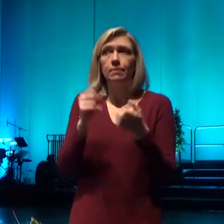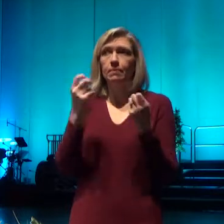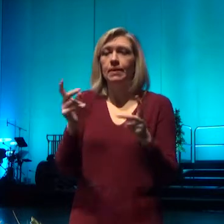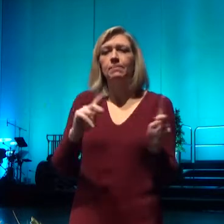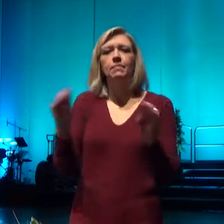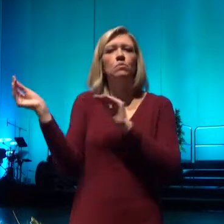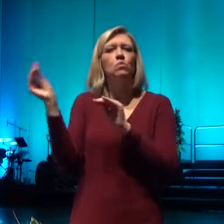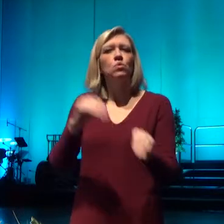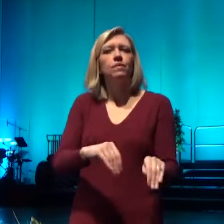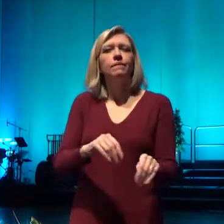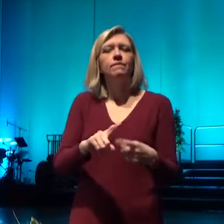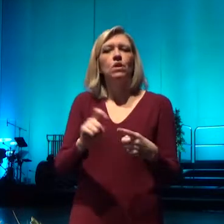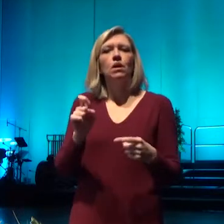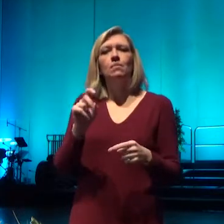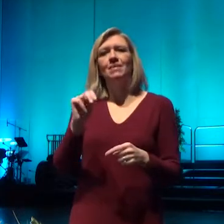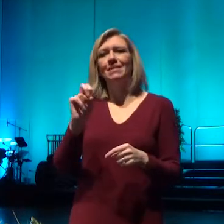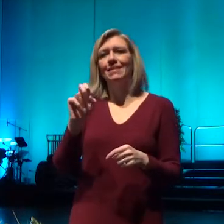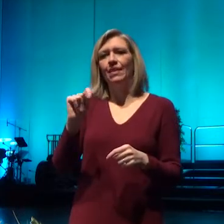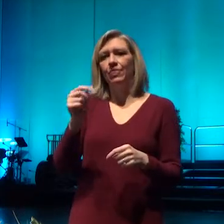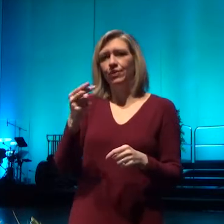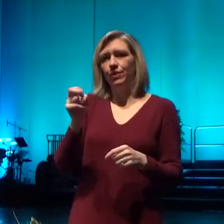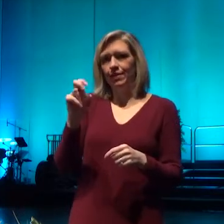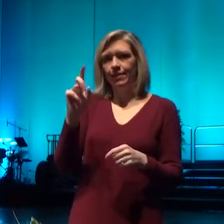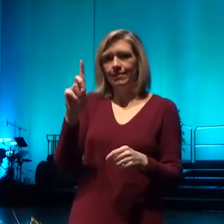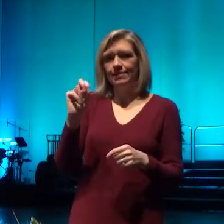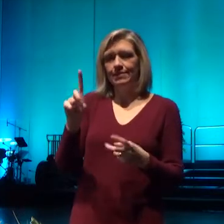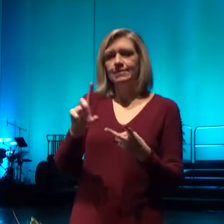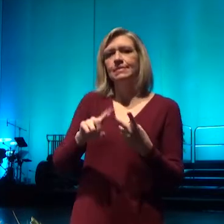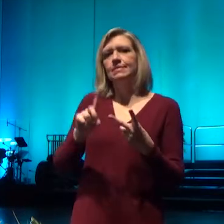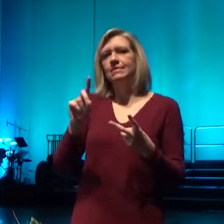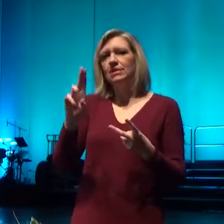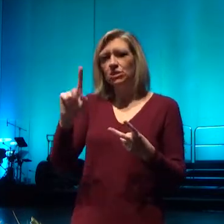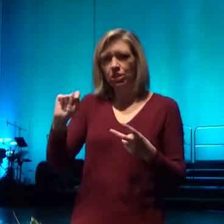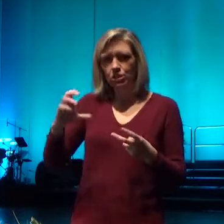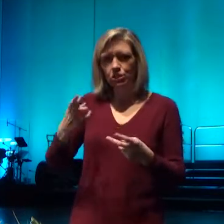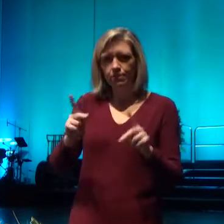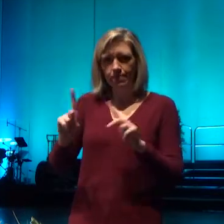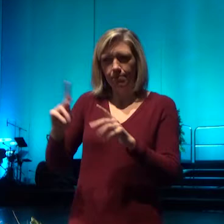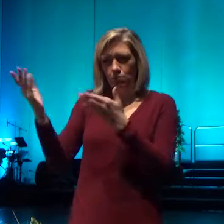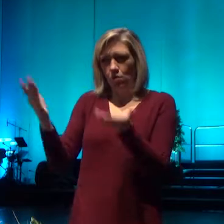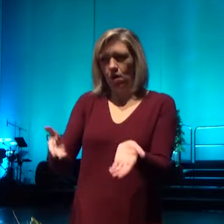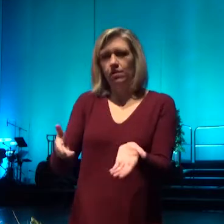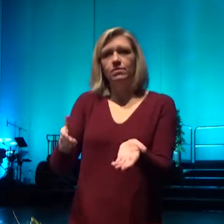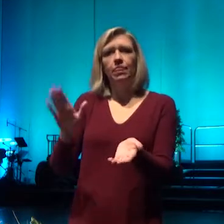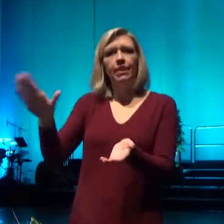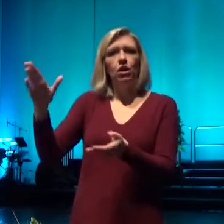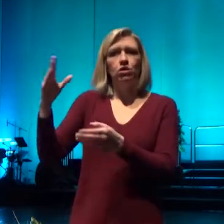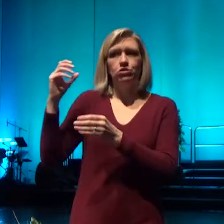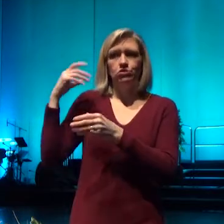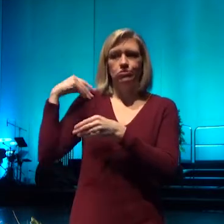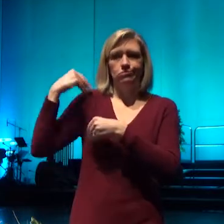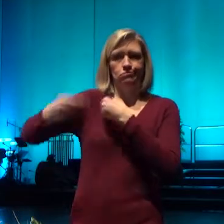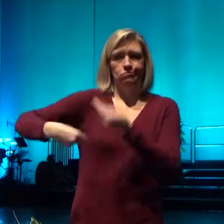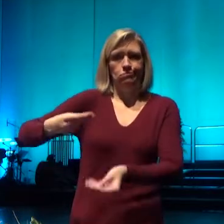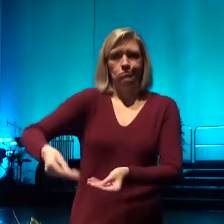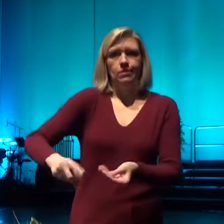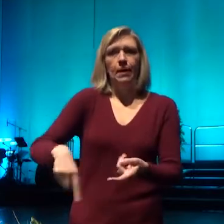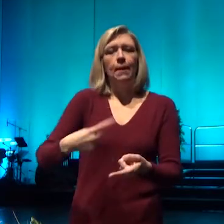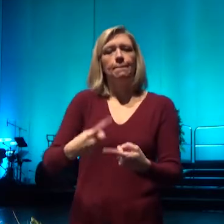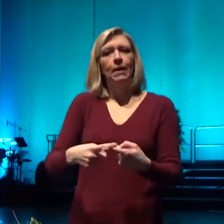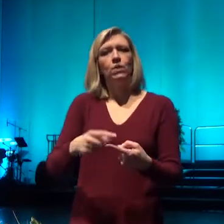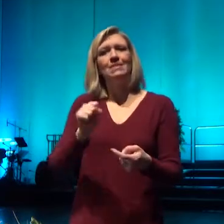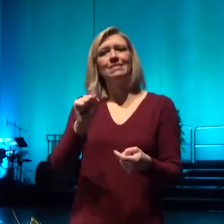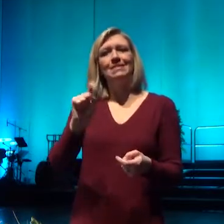from the Netherlands and the Dutch there. They brought some slight traditions about a gentleman named St. Nicholas, the